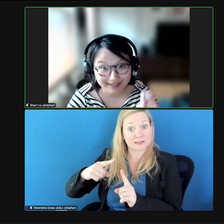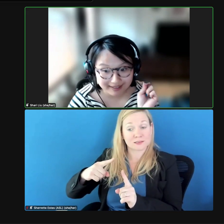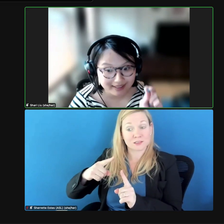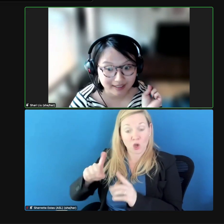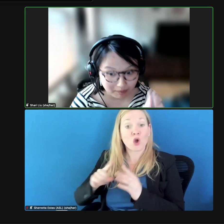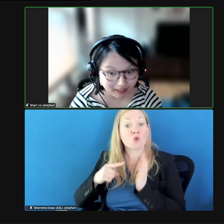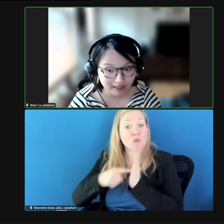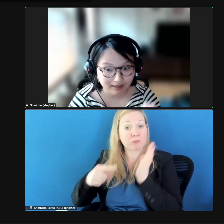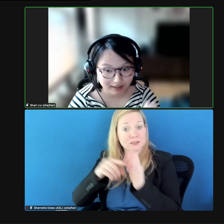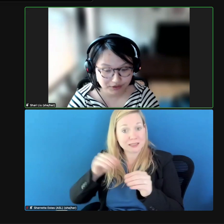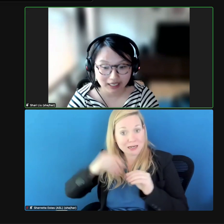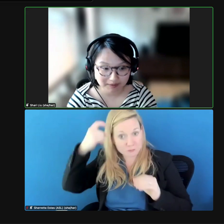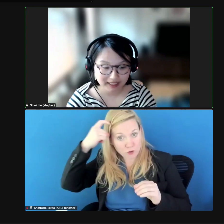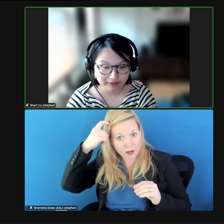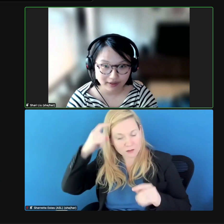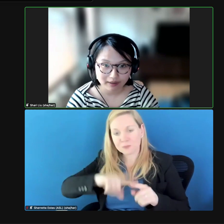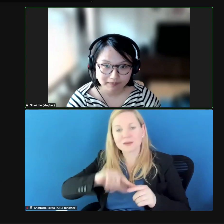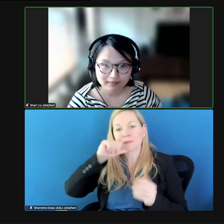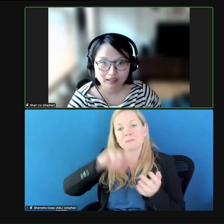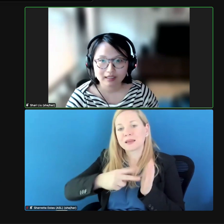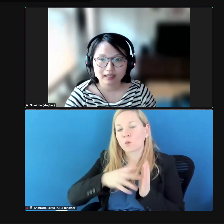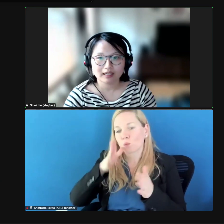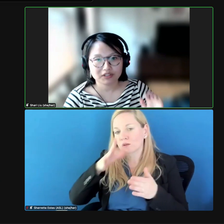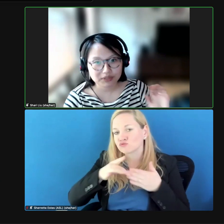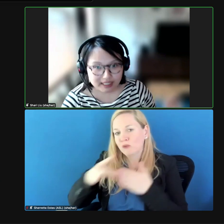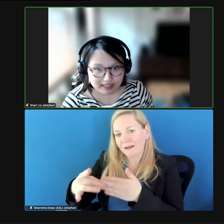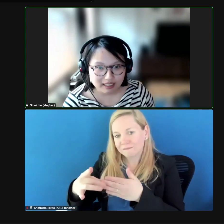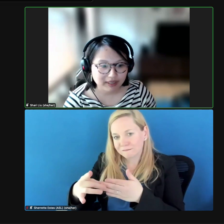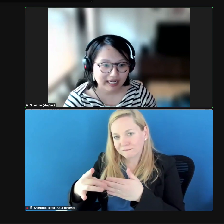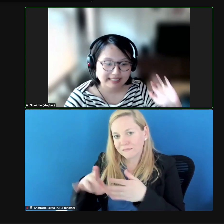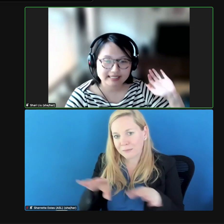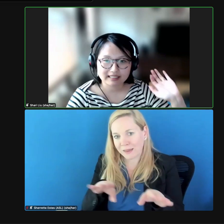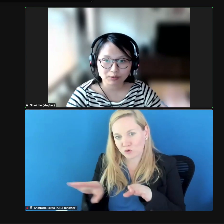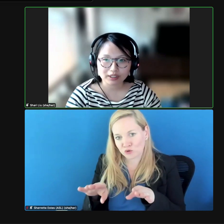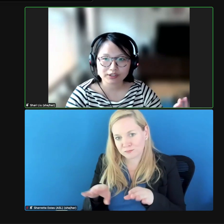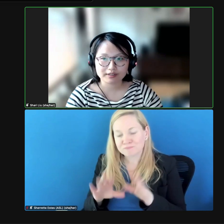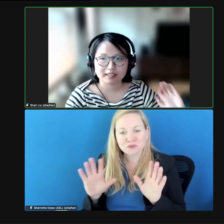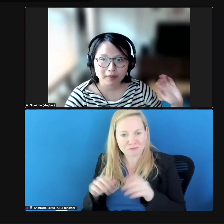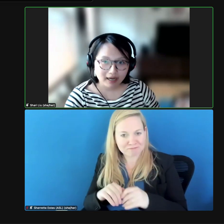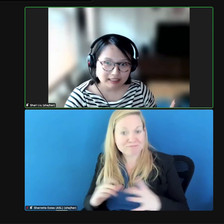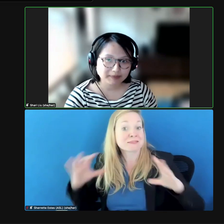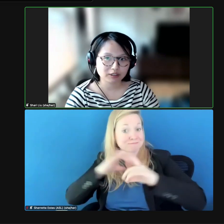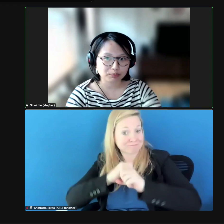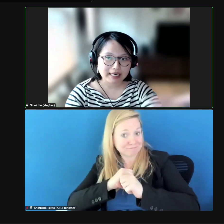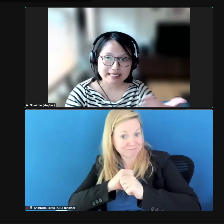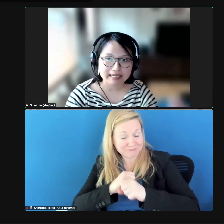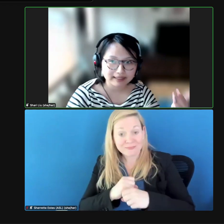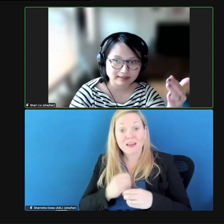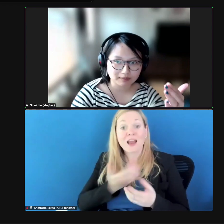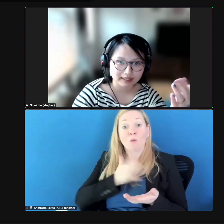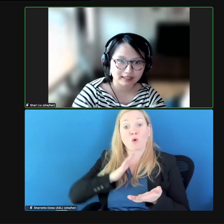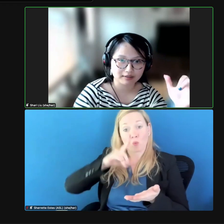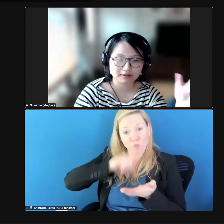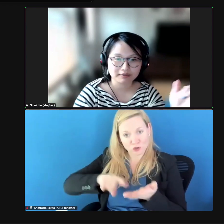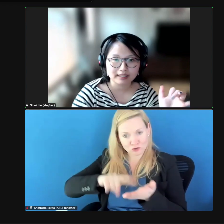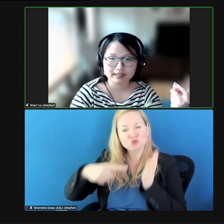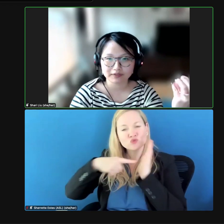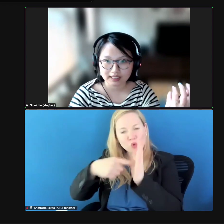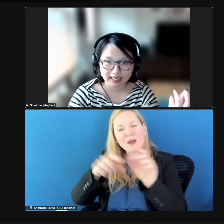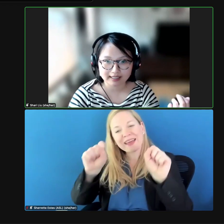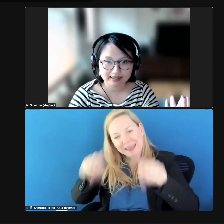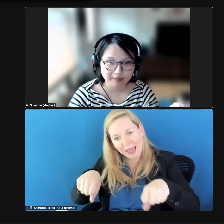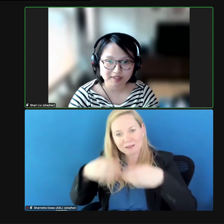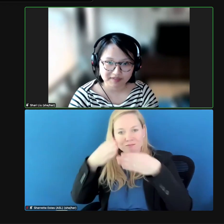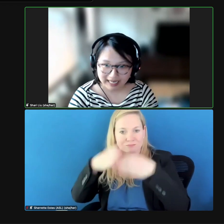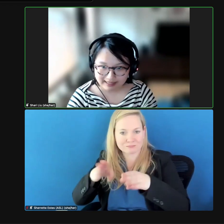it doesn't necessarily mean that it drives behavior. So just to summarize, this work shows it's possible to break down these stimuli into three